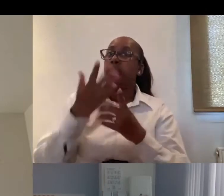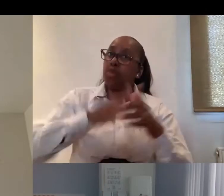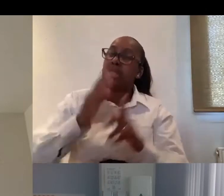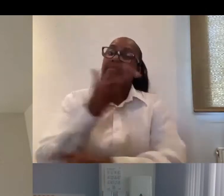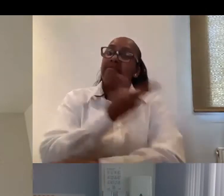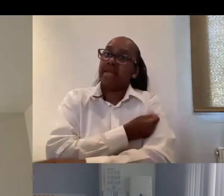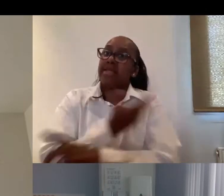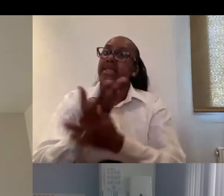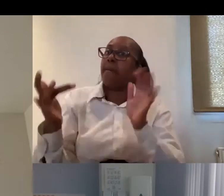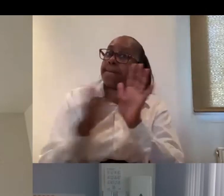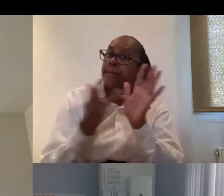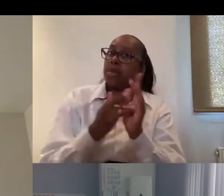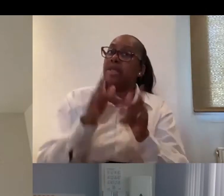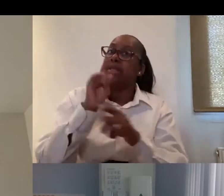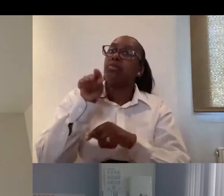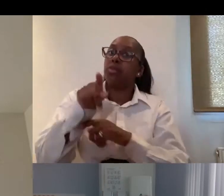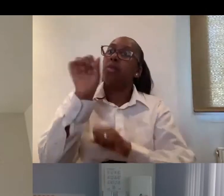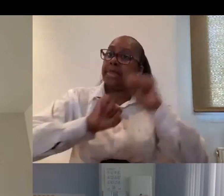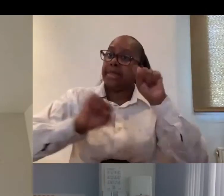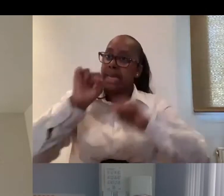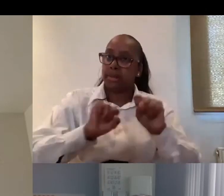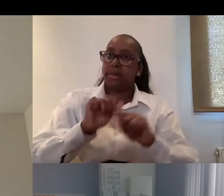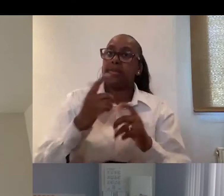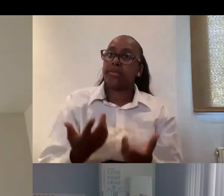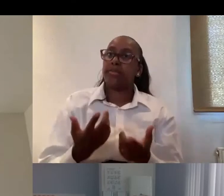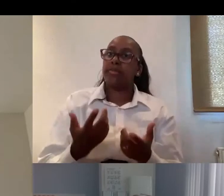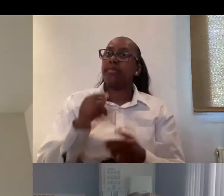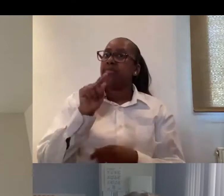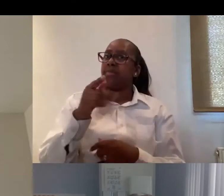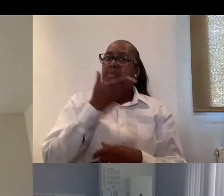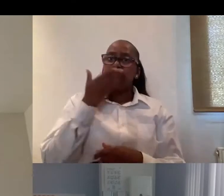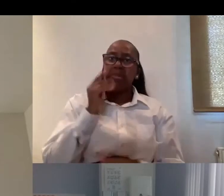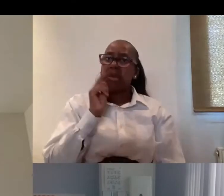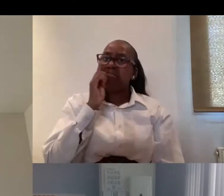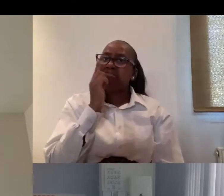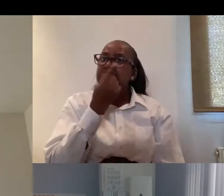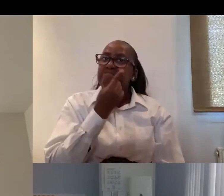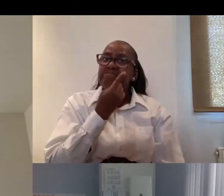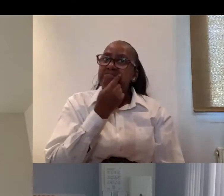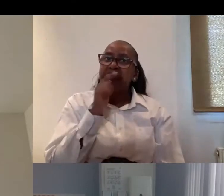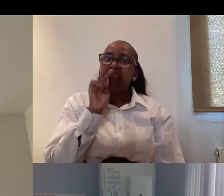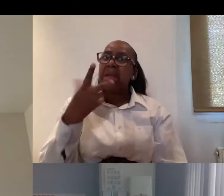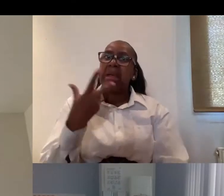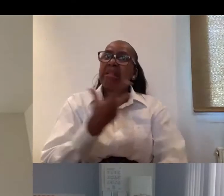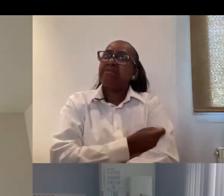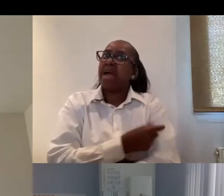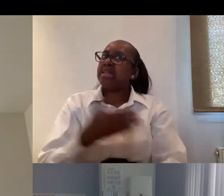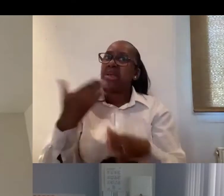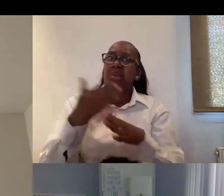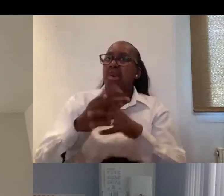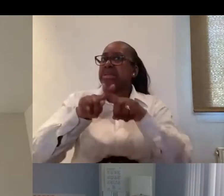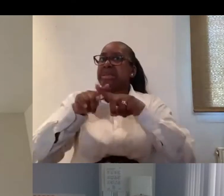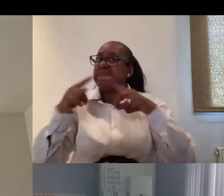important that you are protected. There is no evidence that the vaccine works any